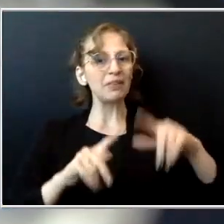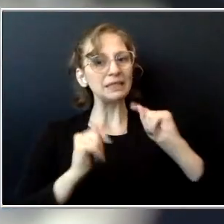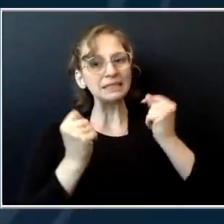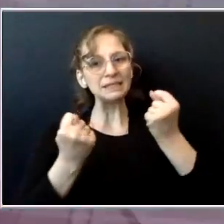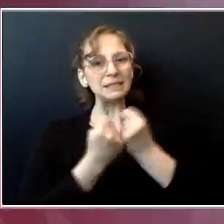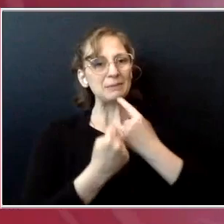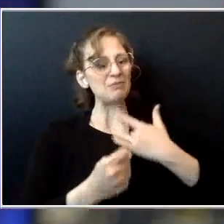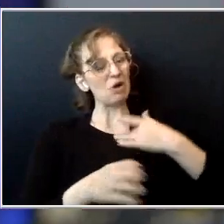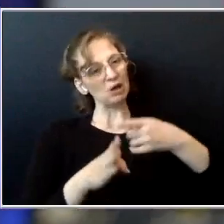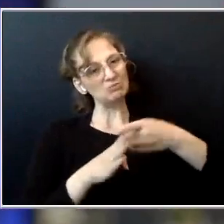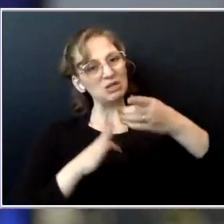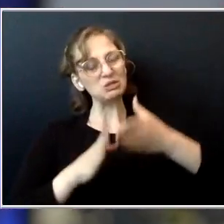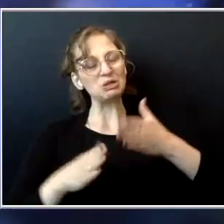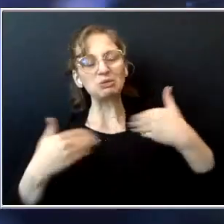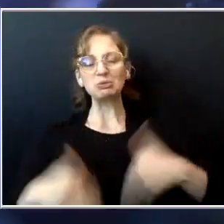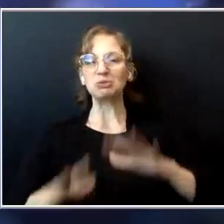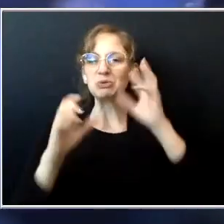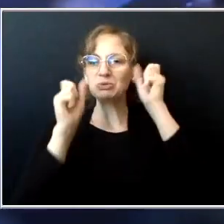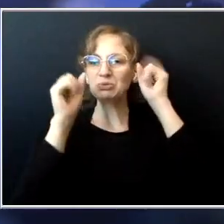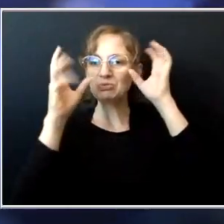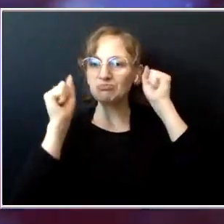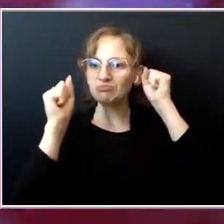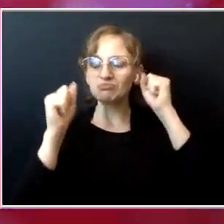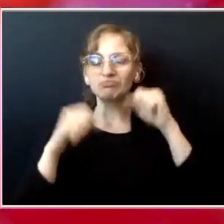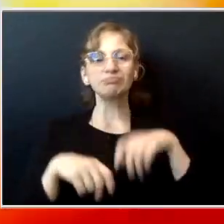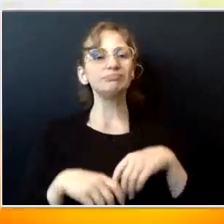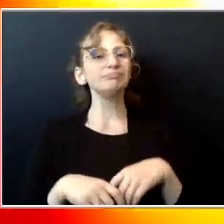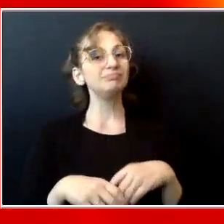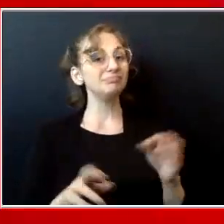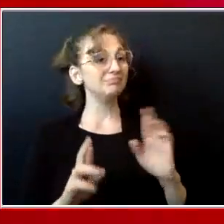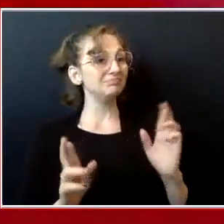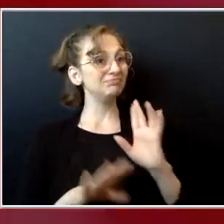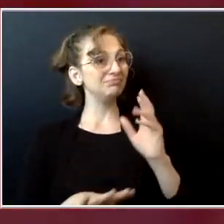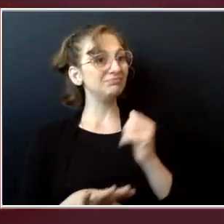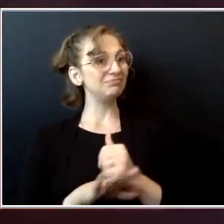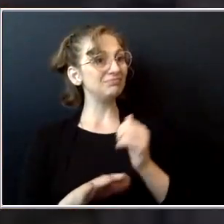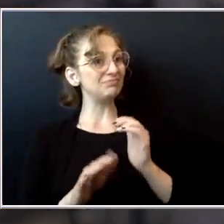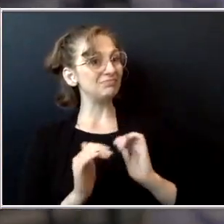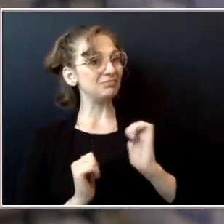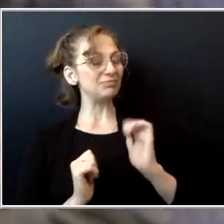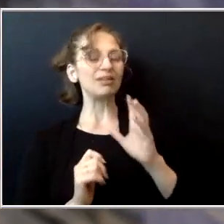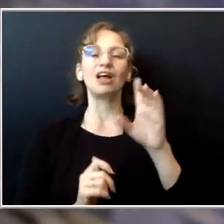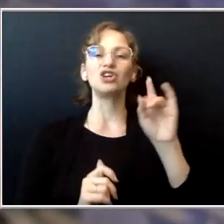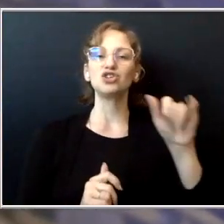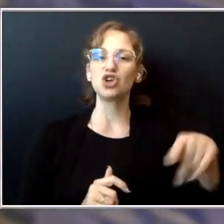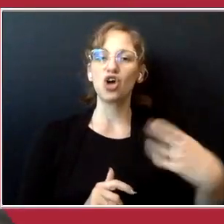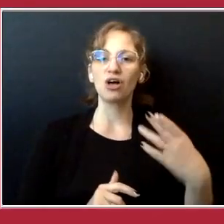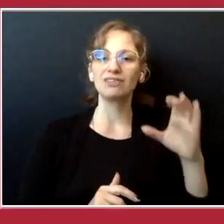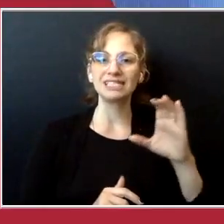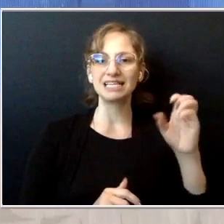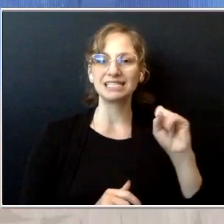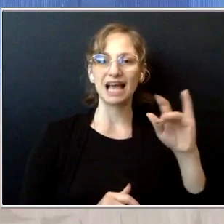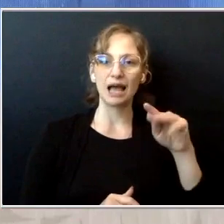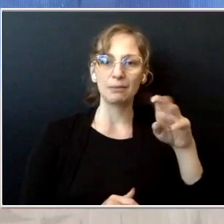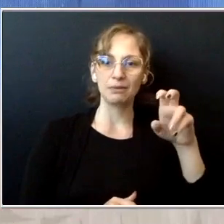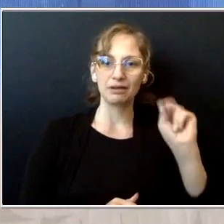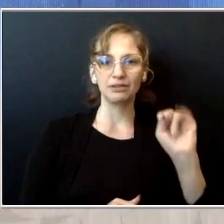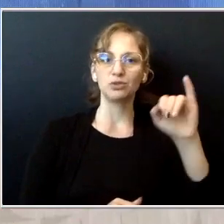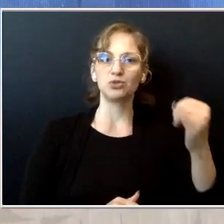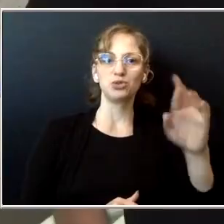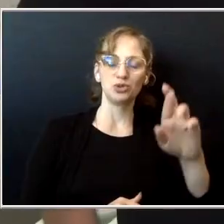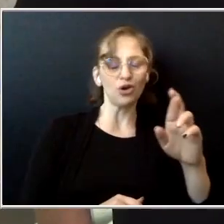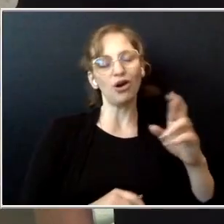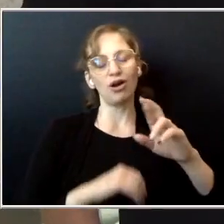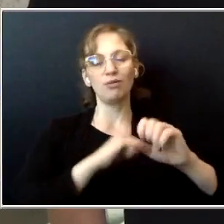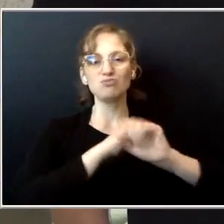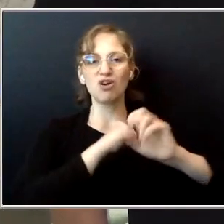just unreal. Stand by to set up show. And the Dolph C. Simons Jr. Family Broadcast Studio. Roll it. Always makes you feel like you're the